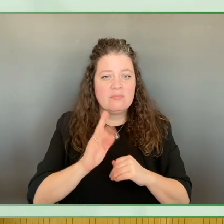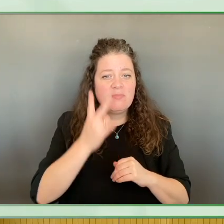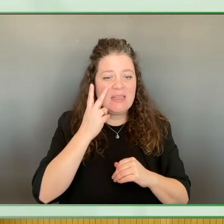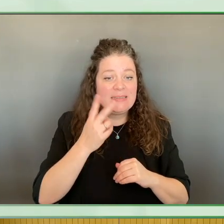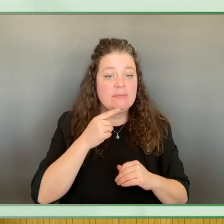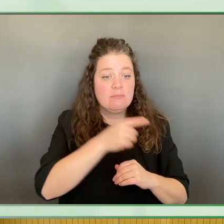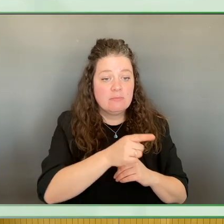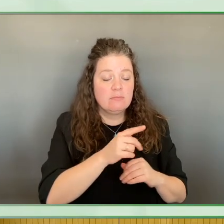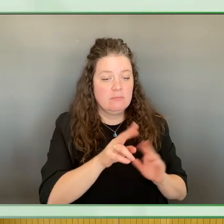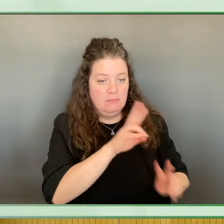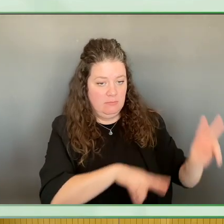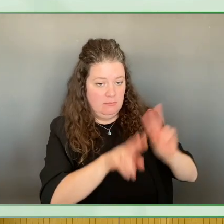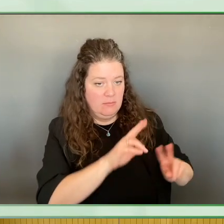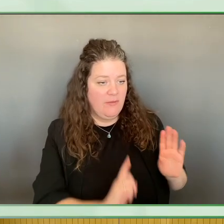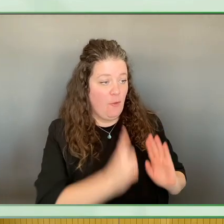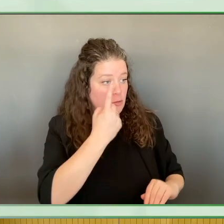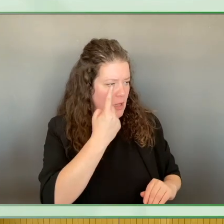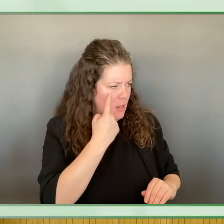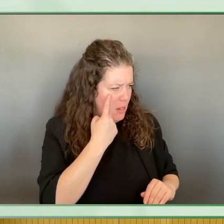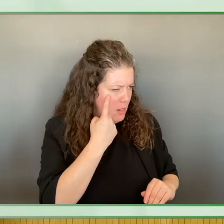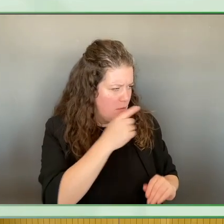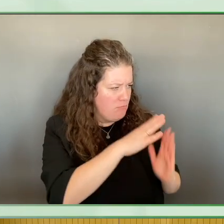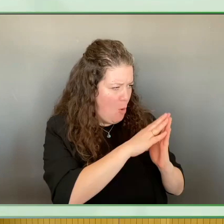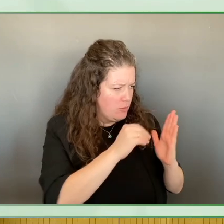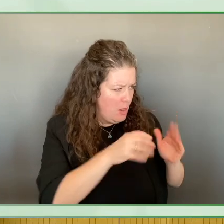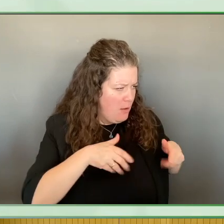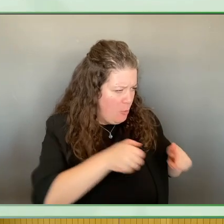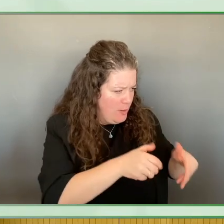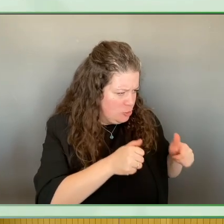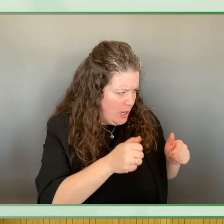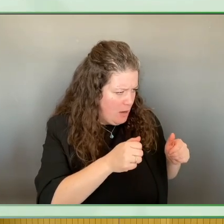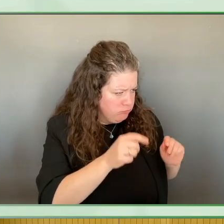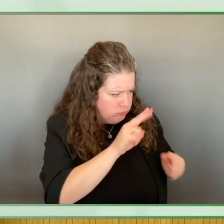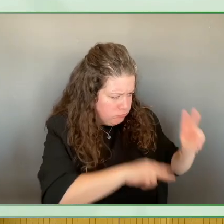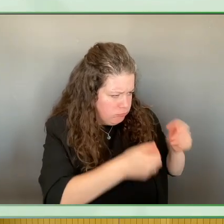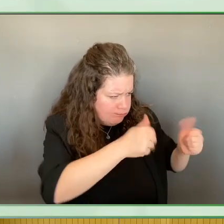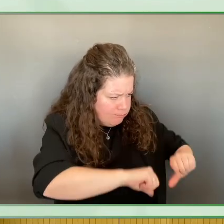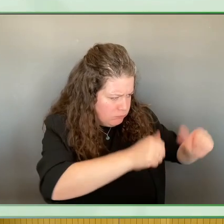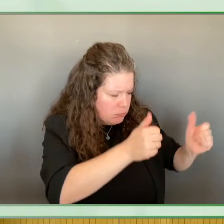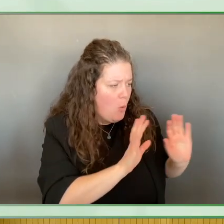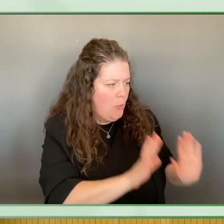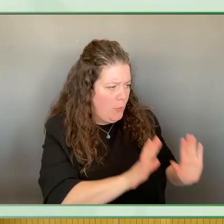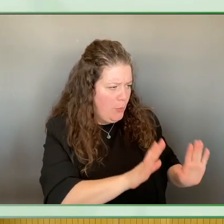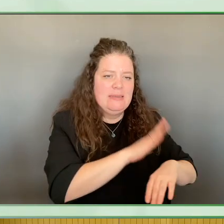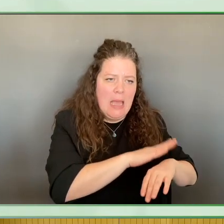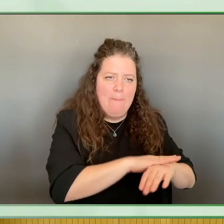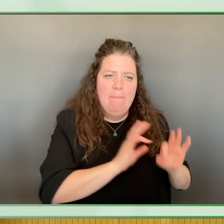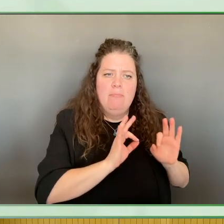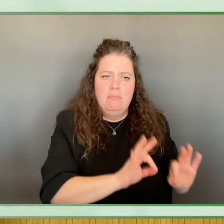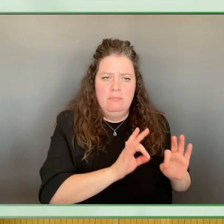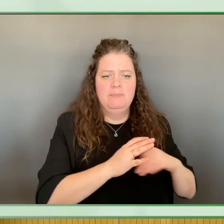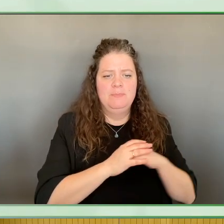not chased through volume. You can move to the next one. You can play the video for me, please.